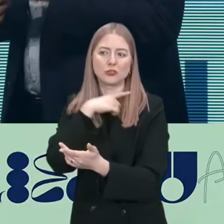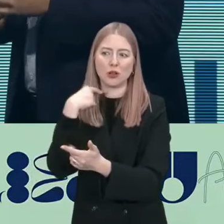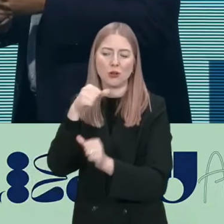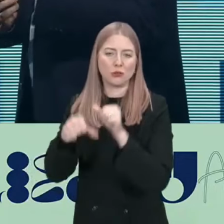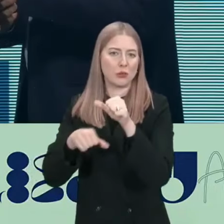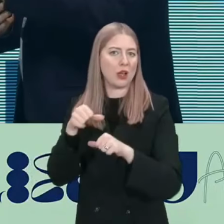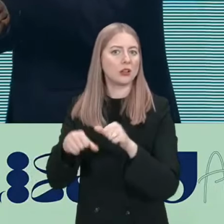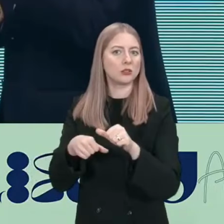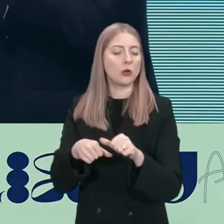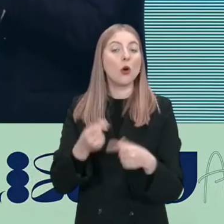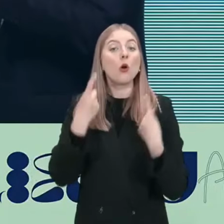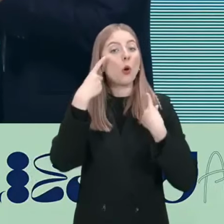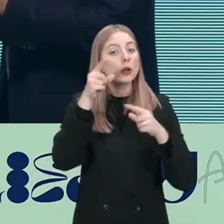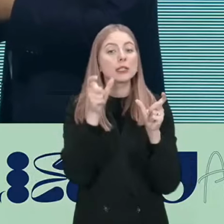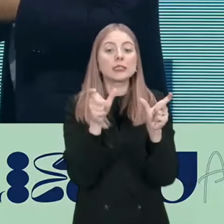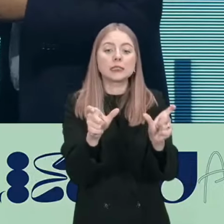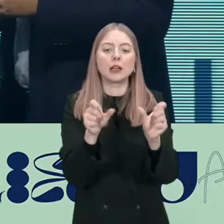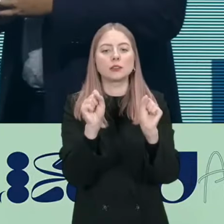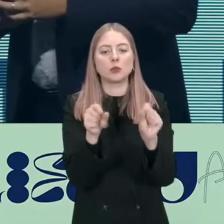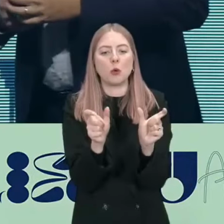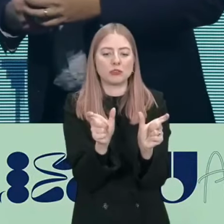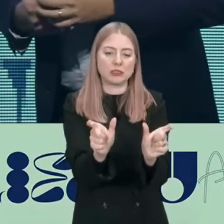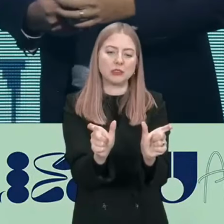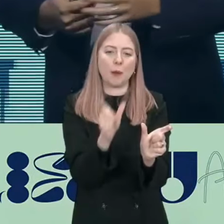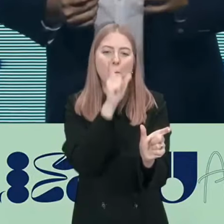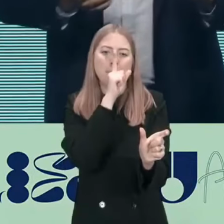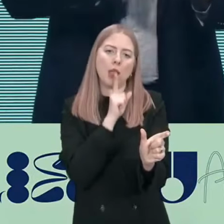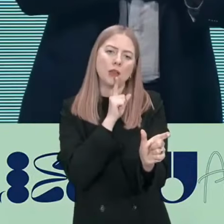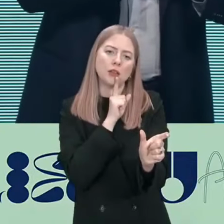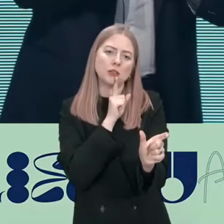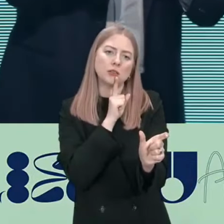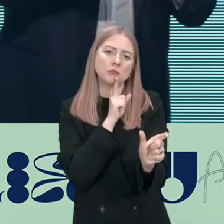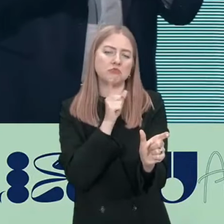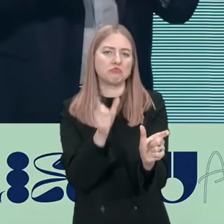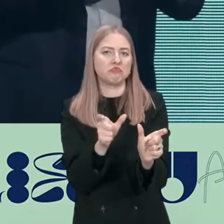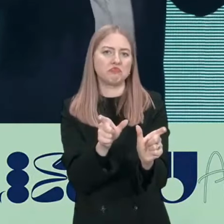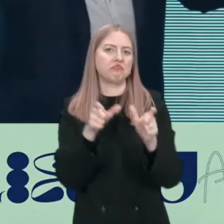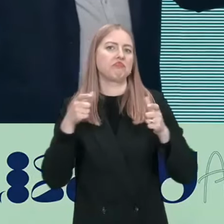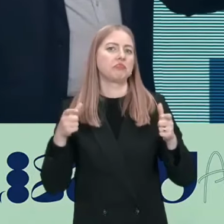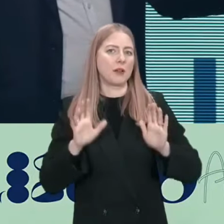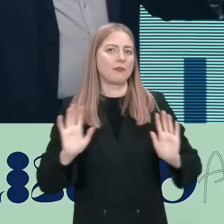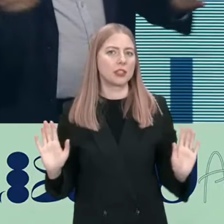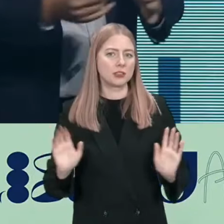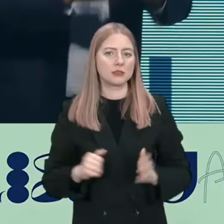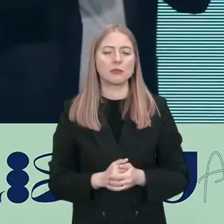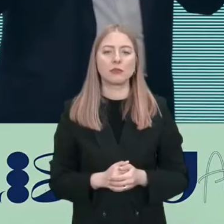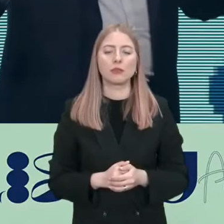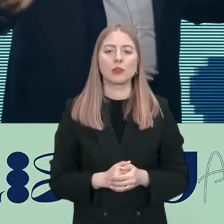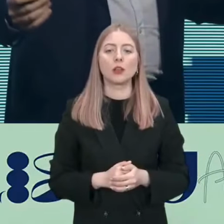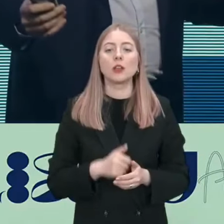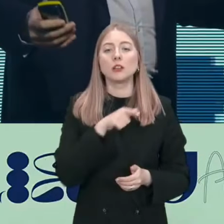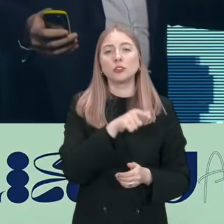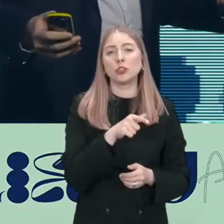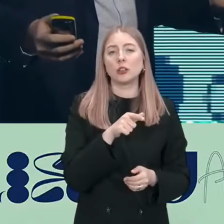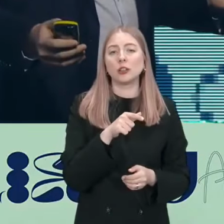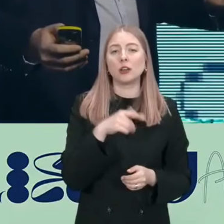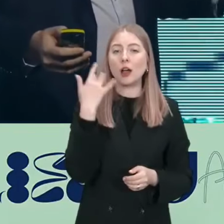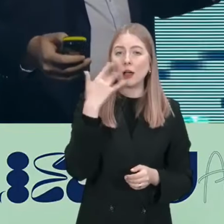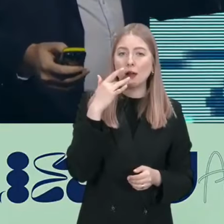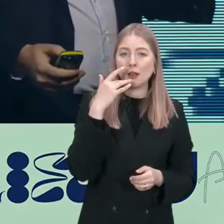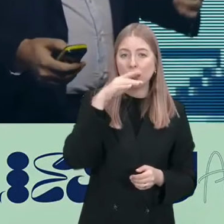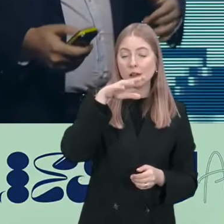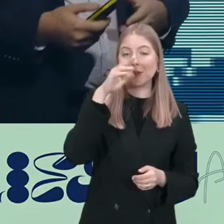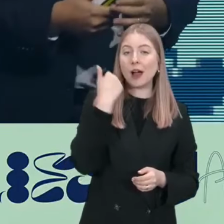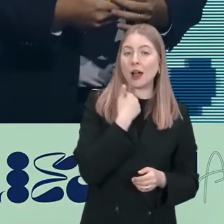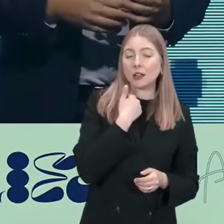country a long time ago, they lasted 36 minutes. 36 minutes. But the degree of sanctions and how long they stay on a business